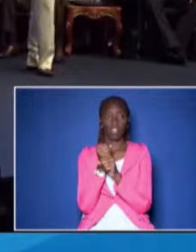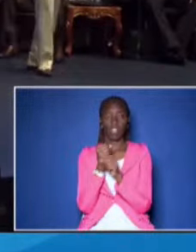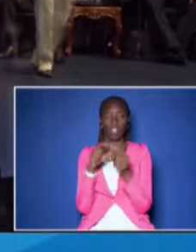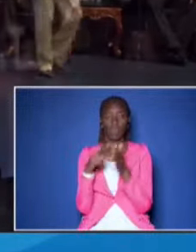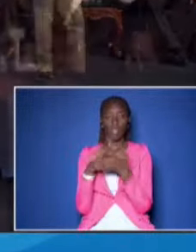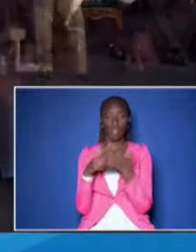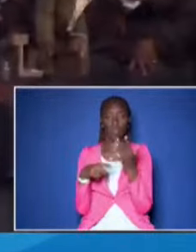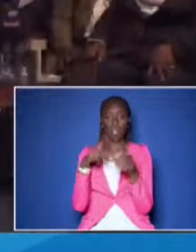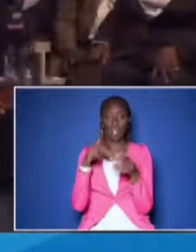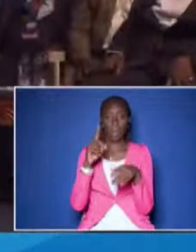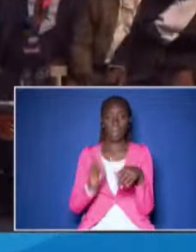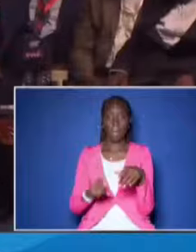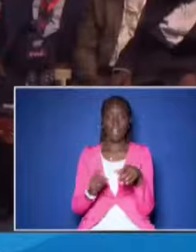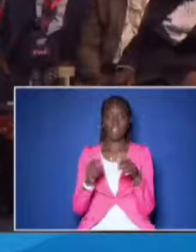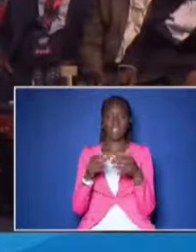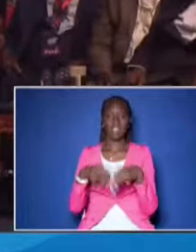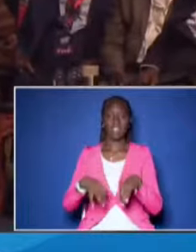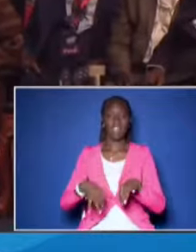yield